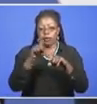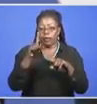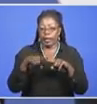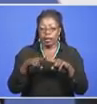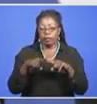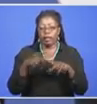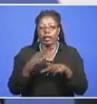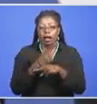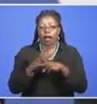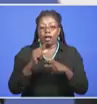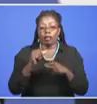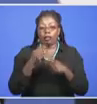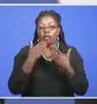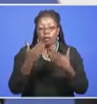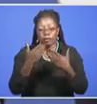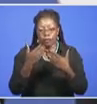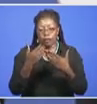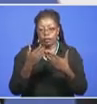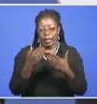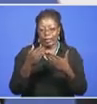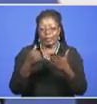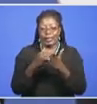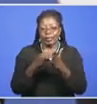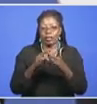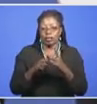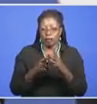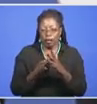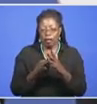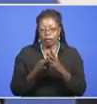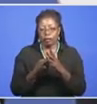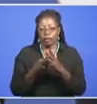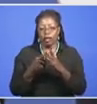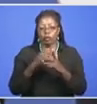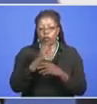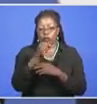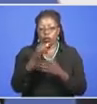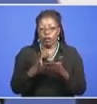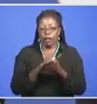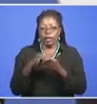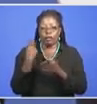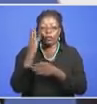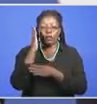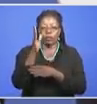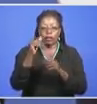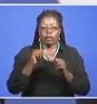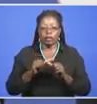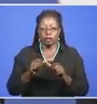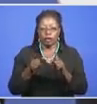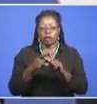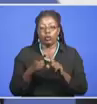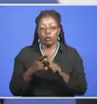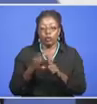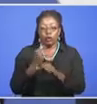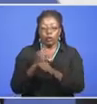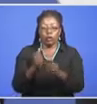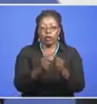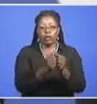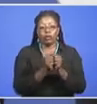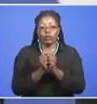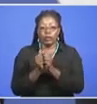ungrateful, as it is a start. And we are confident that we will continue to collectively work